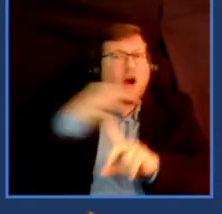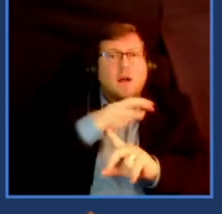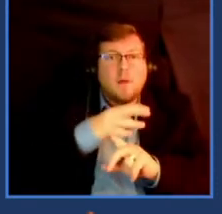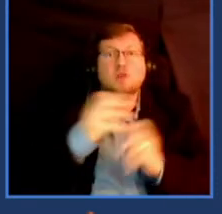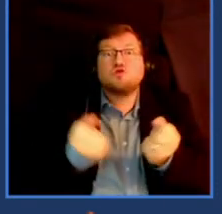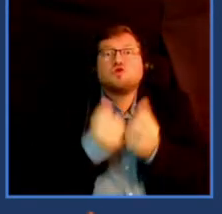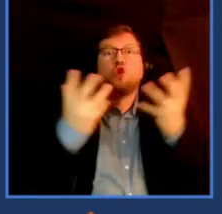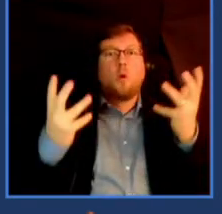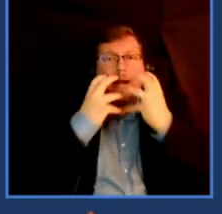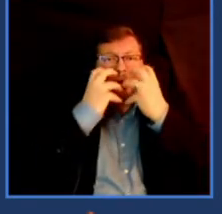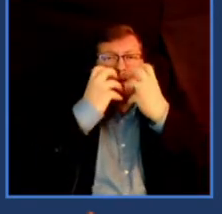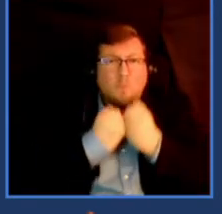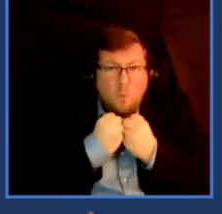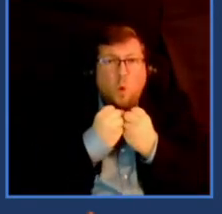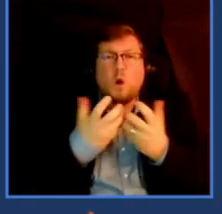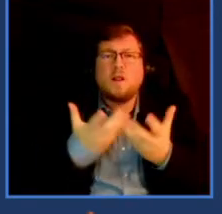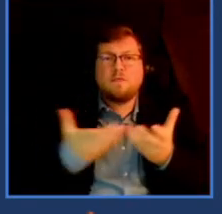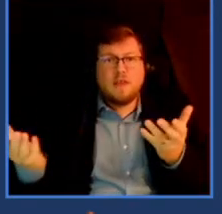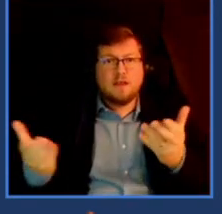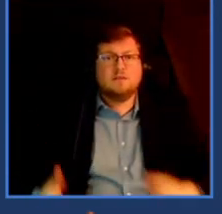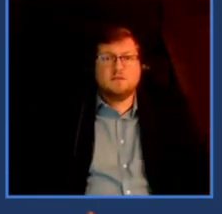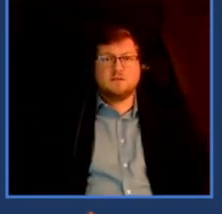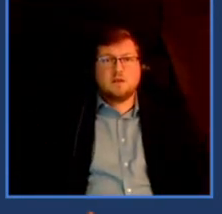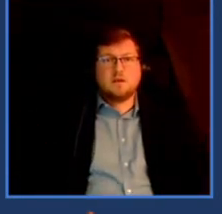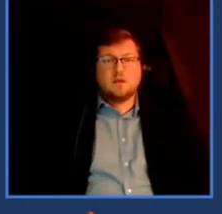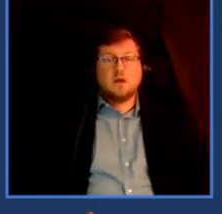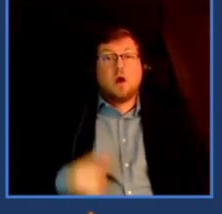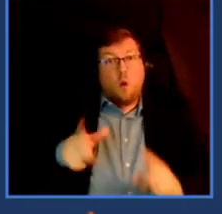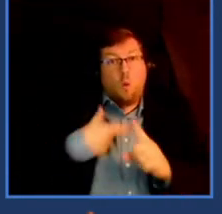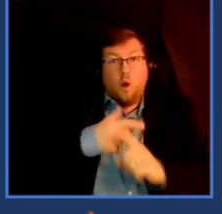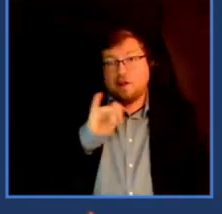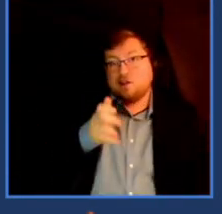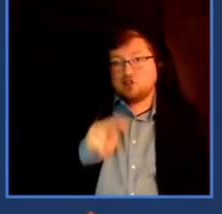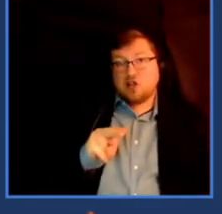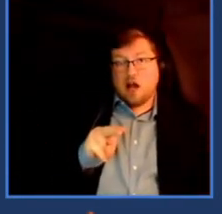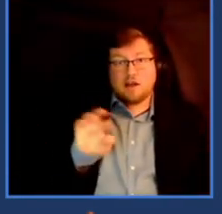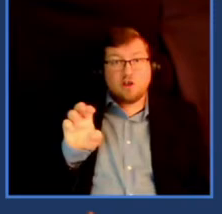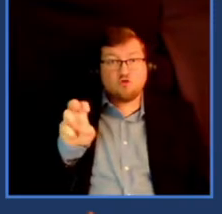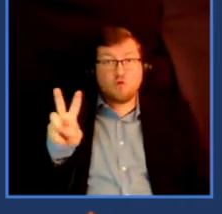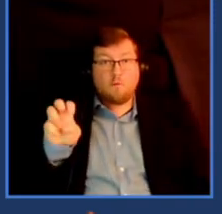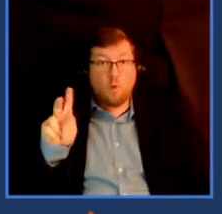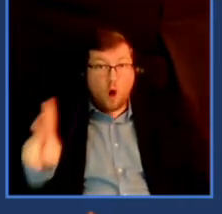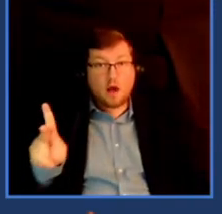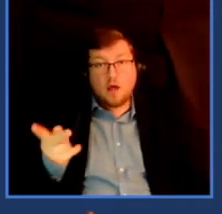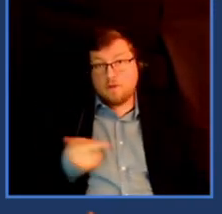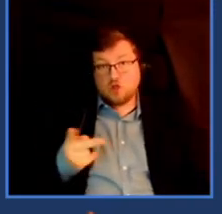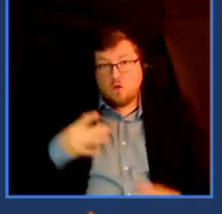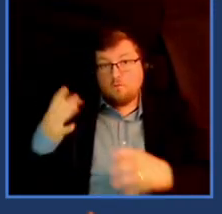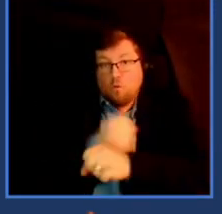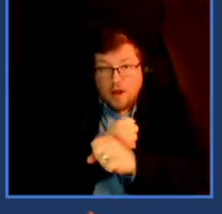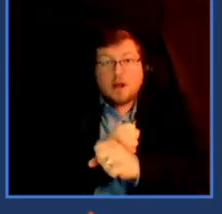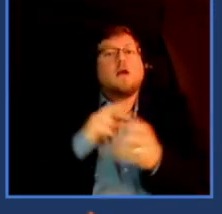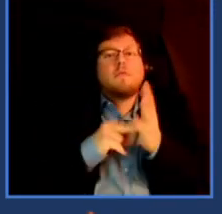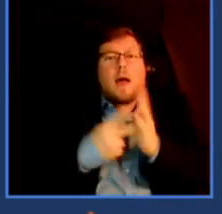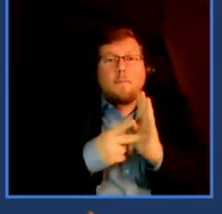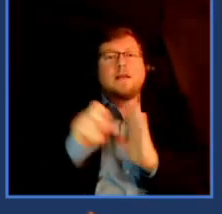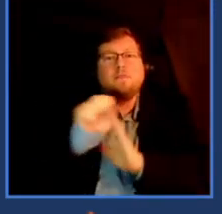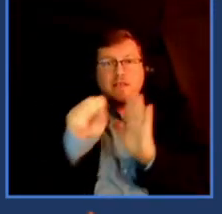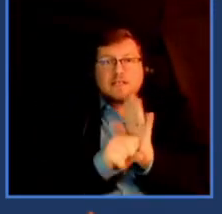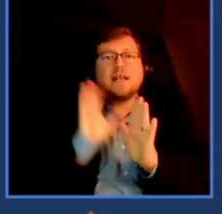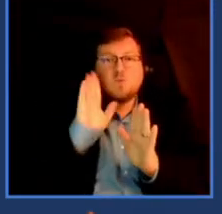things. By electing John and the Reverend, you'll be voting to get the states the resources they need to get the